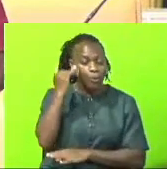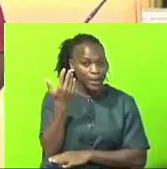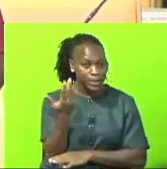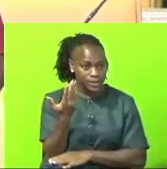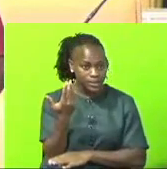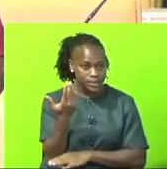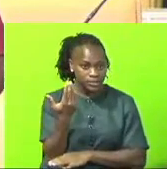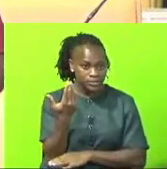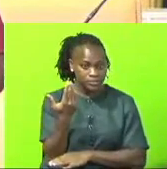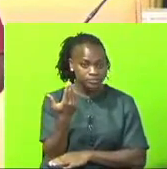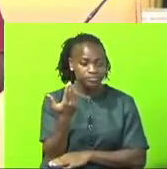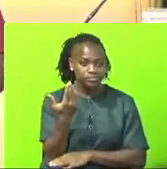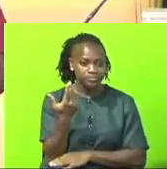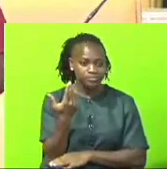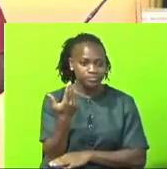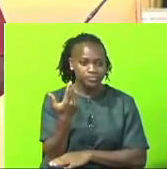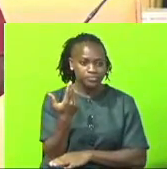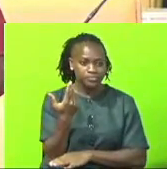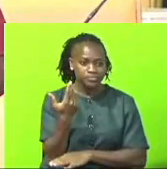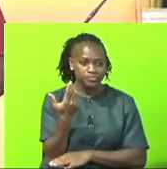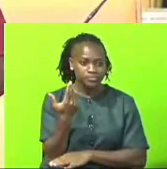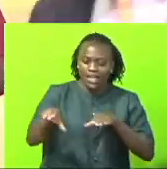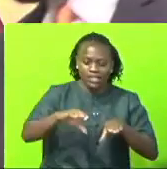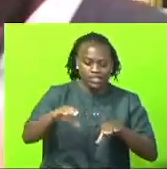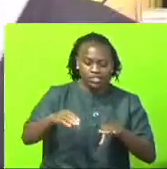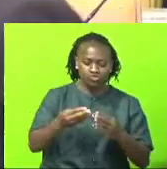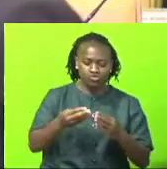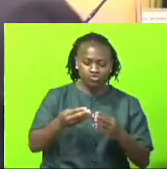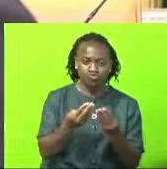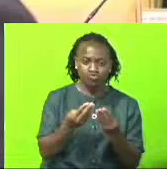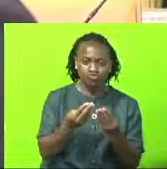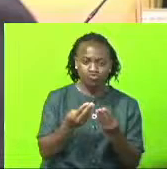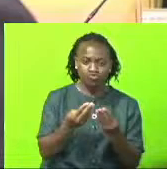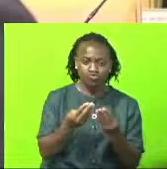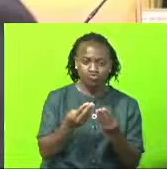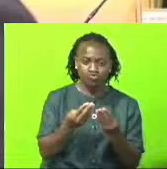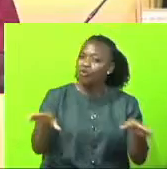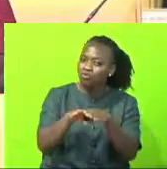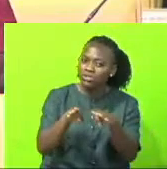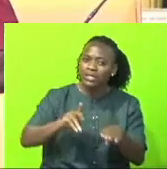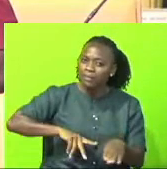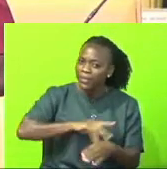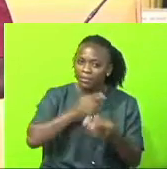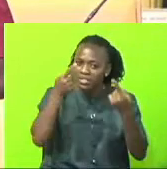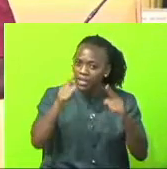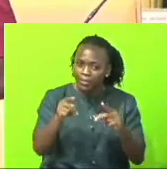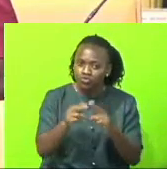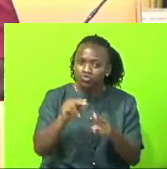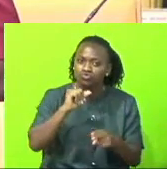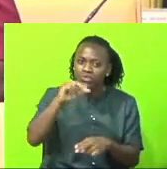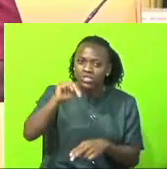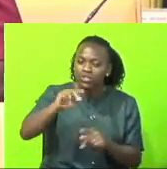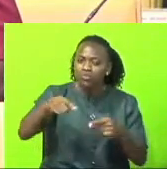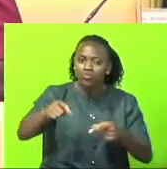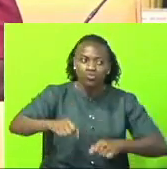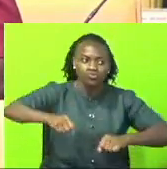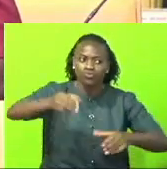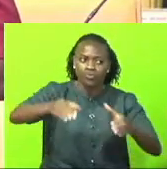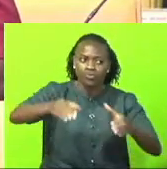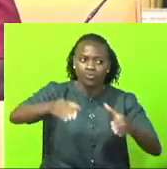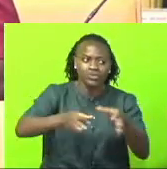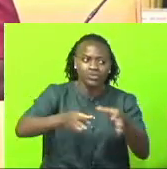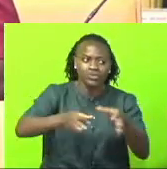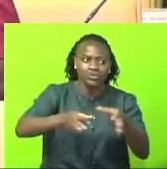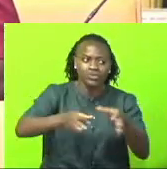the incident, the action of dissolution of Parliament has occurred. So there's no need to call in the Supreme Court to